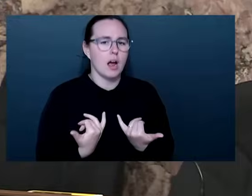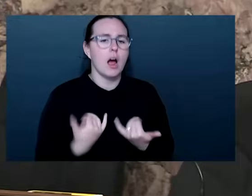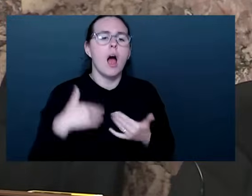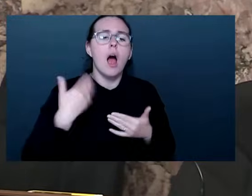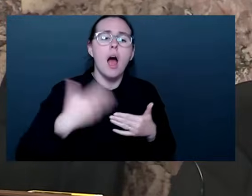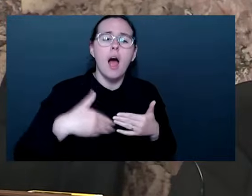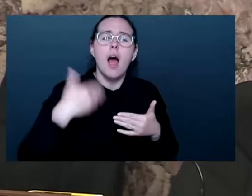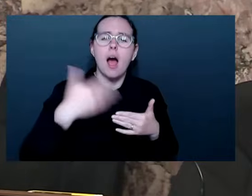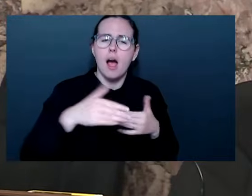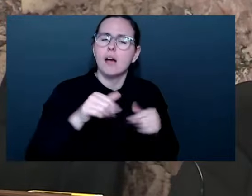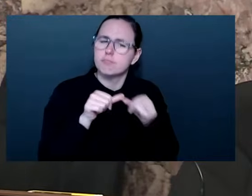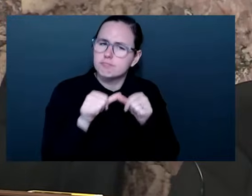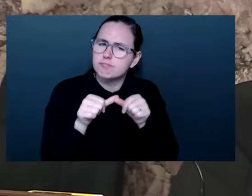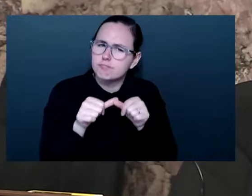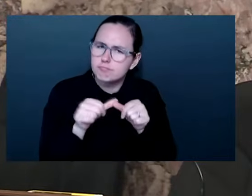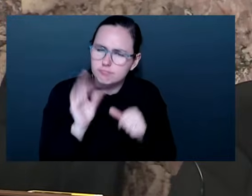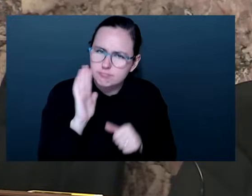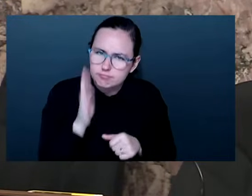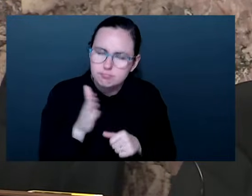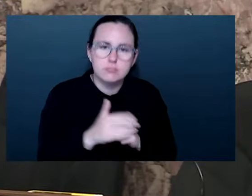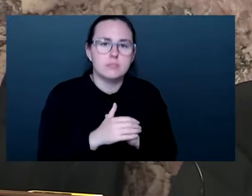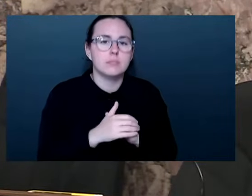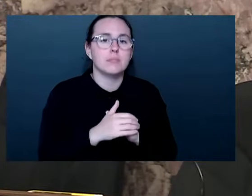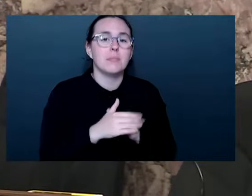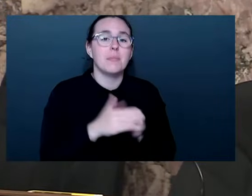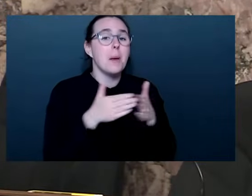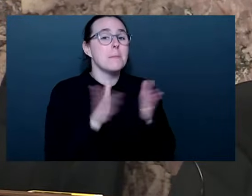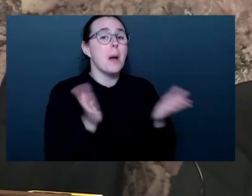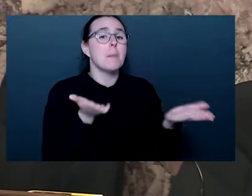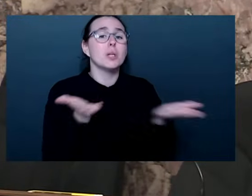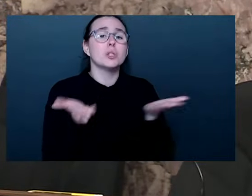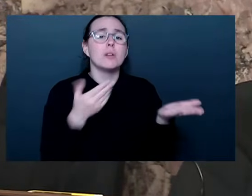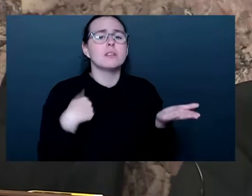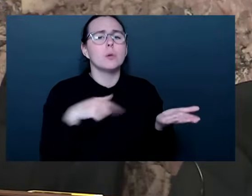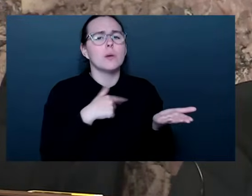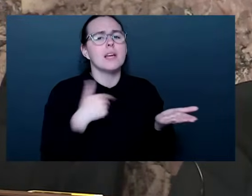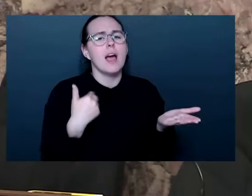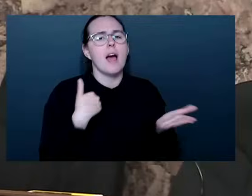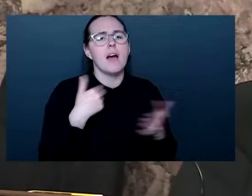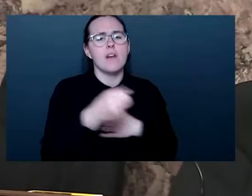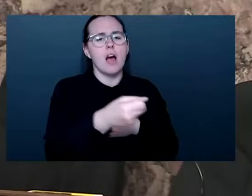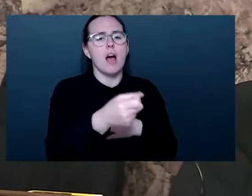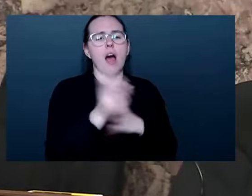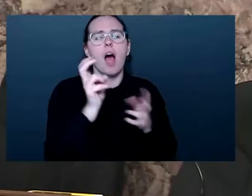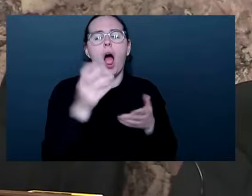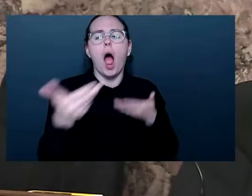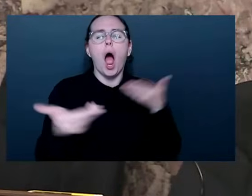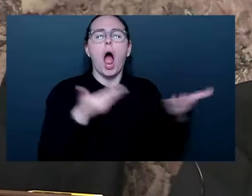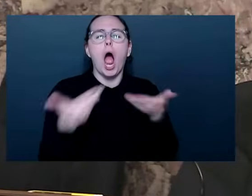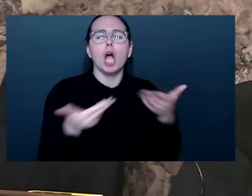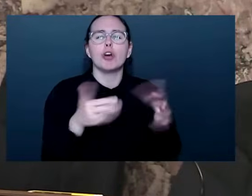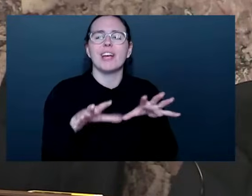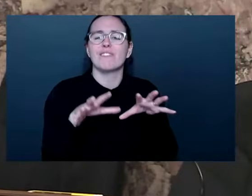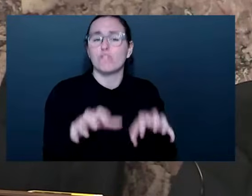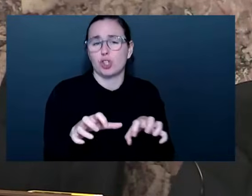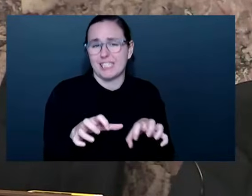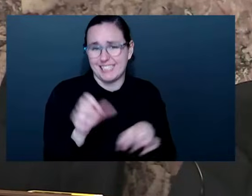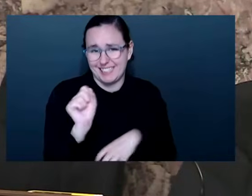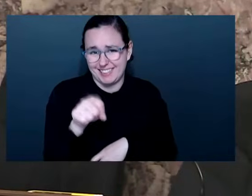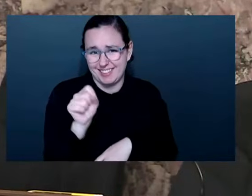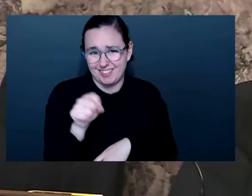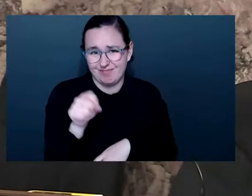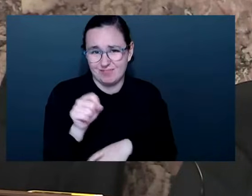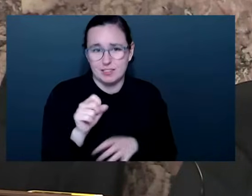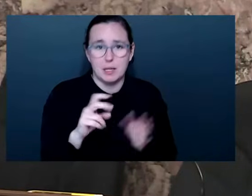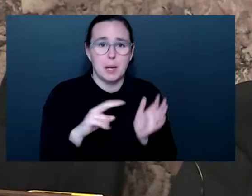Through attrition, we already know 850 jobs. Mr. Speaker, we're continuing to do this work. All of our ministries are looking under